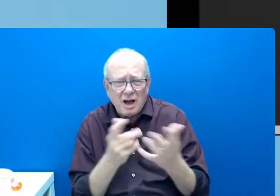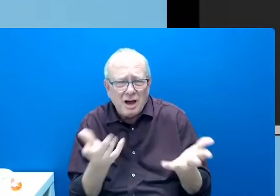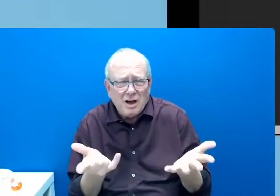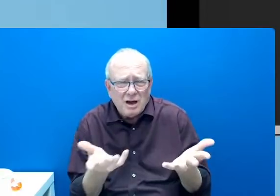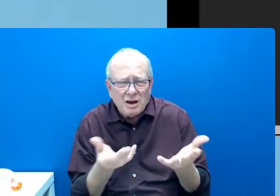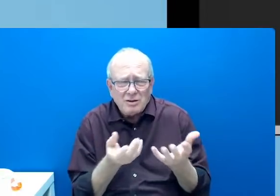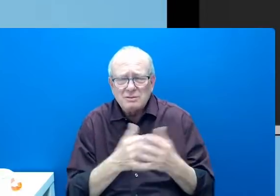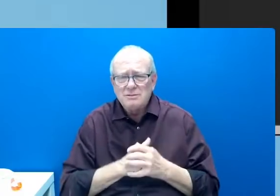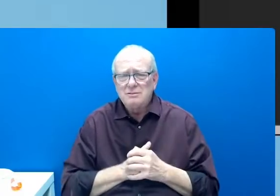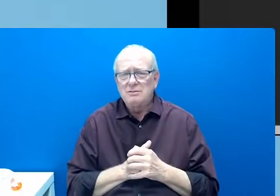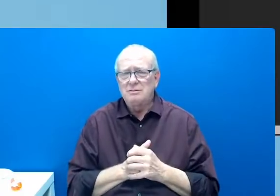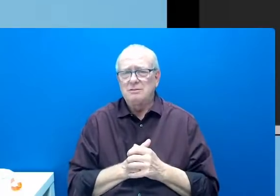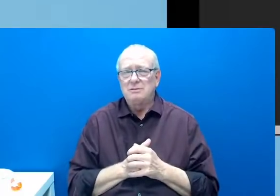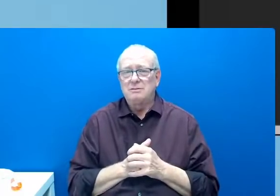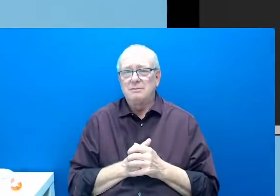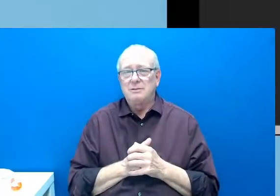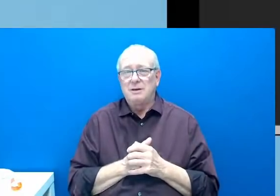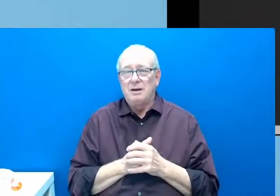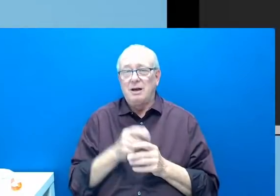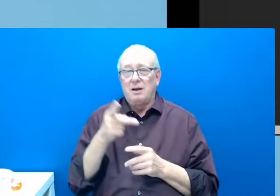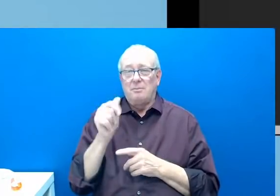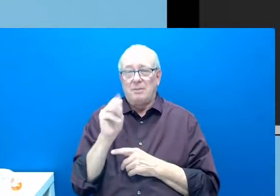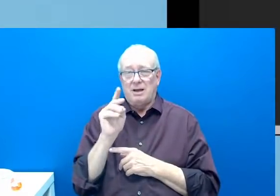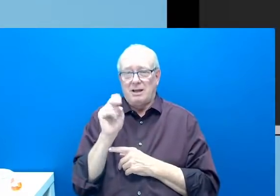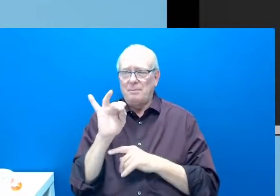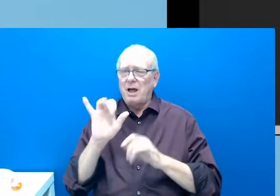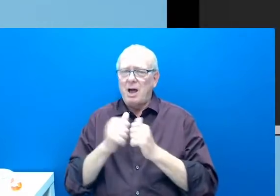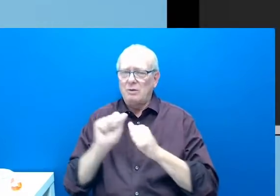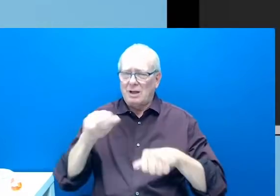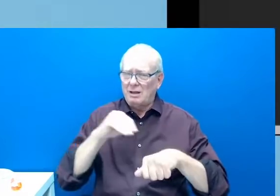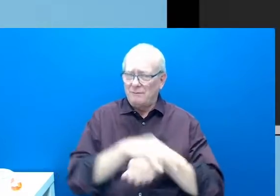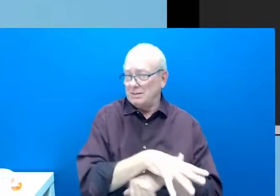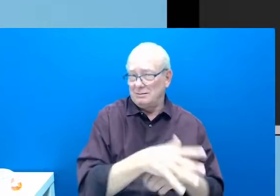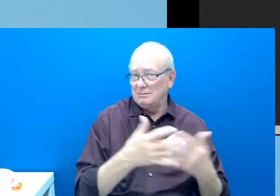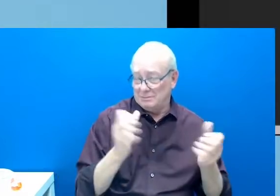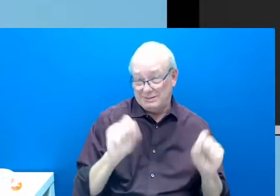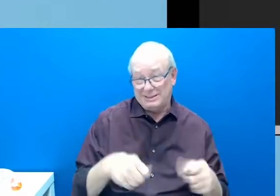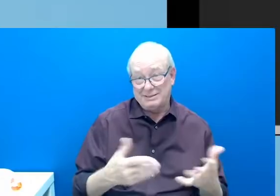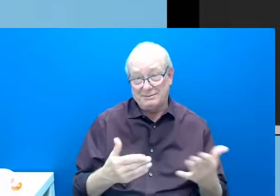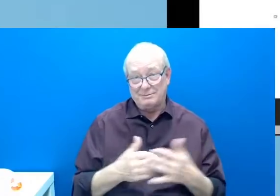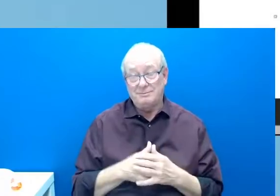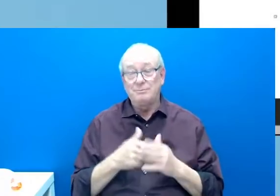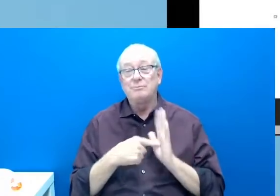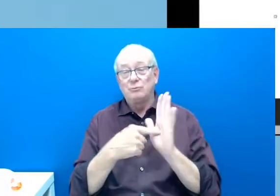how the pandemic is having an impact on that. So next slide, please.